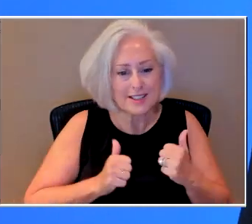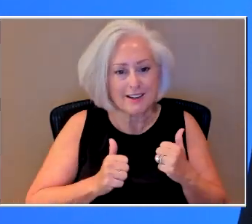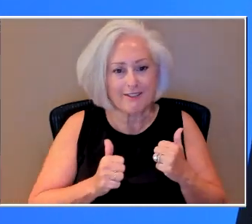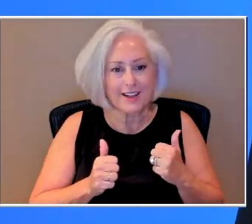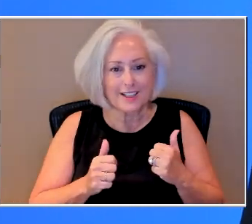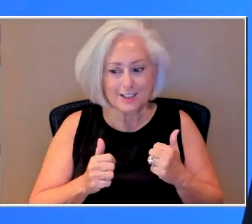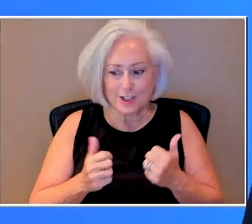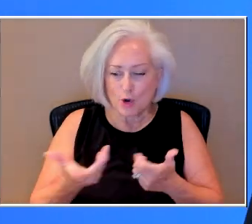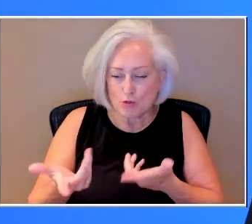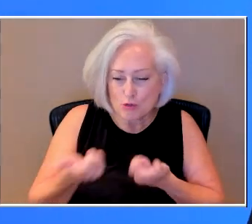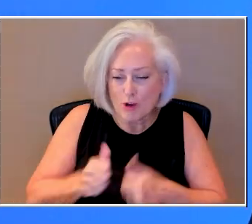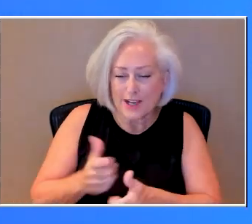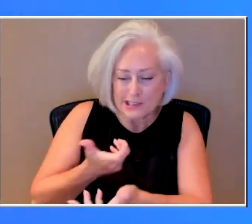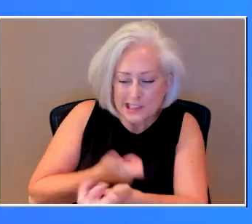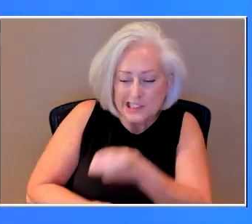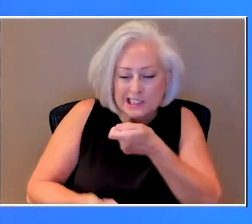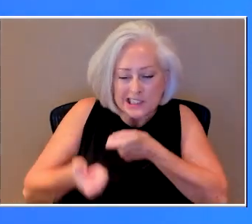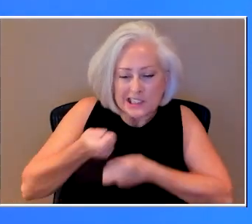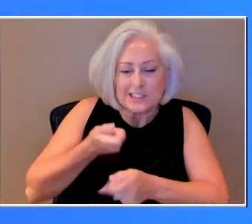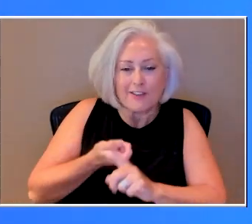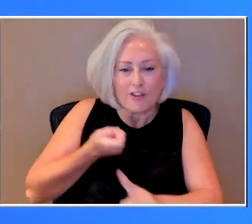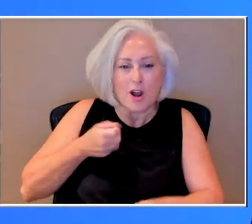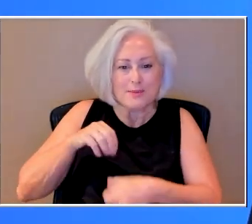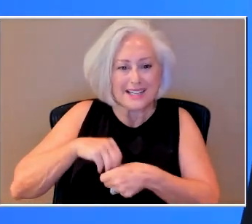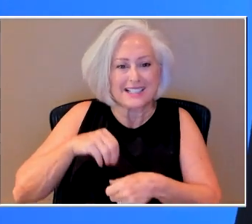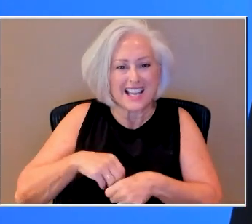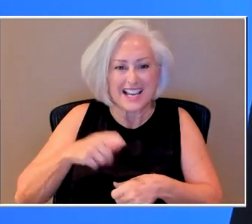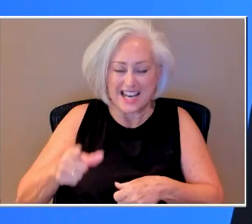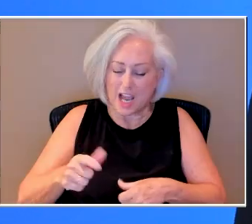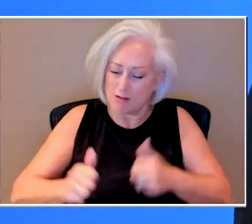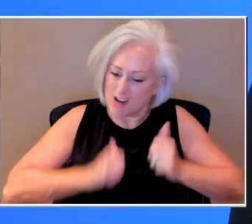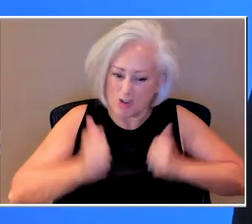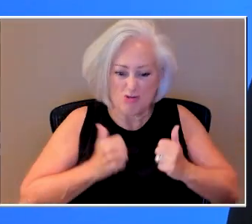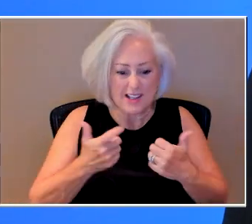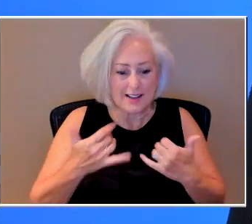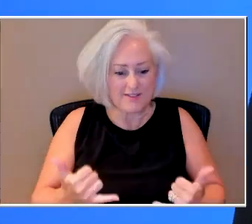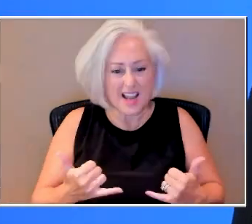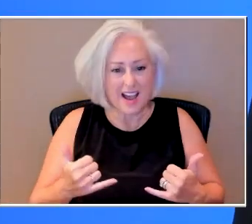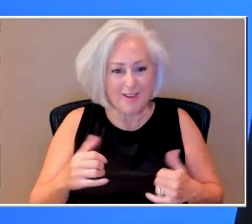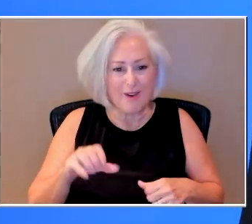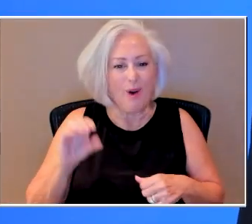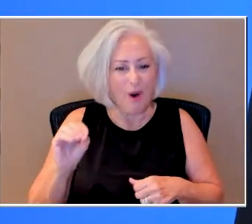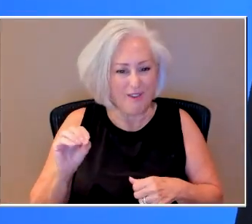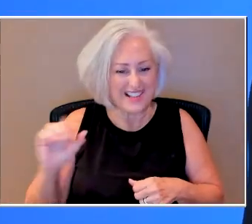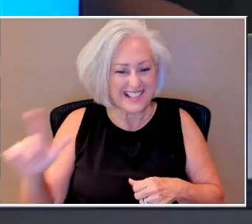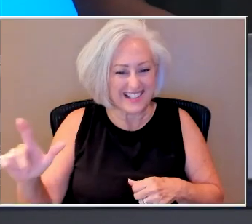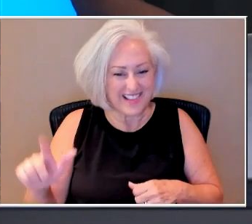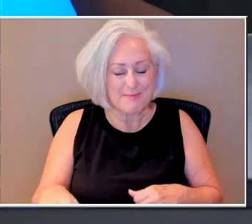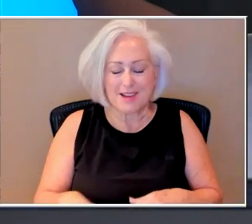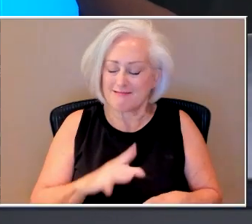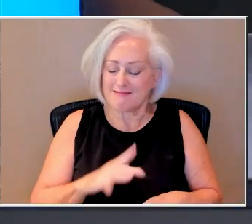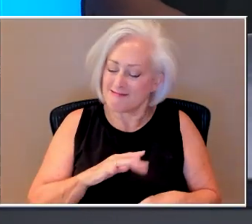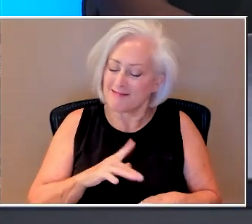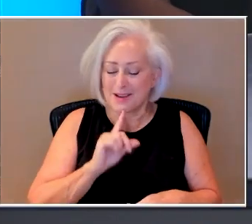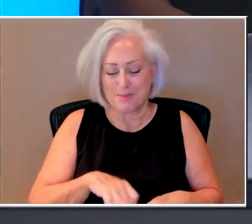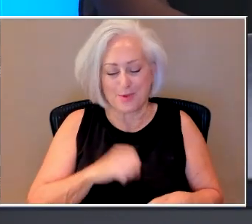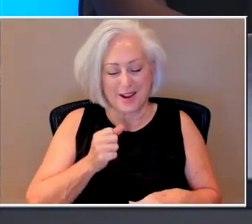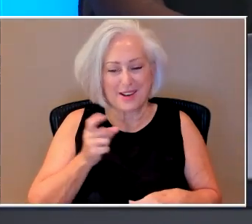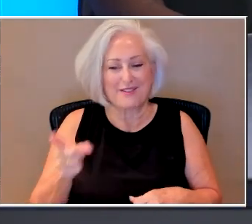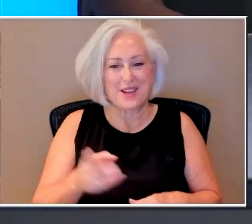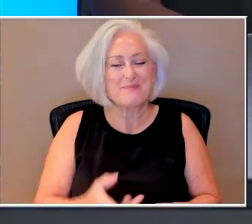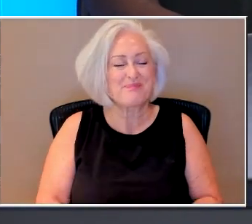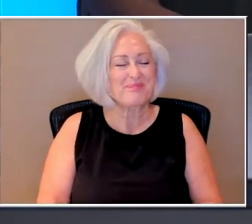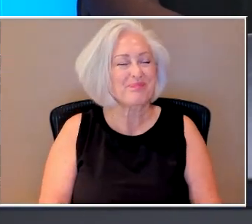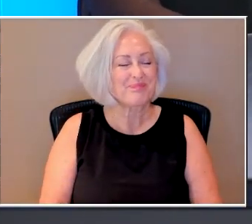him, and now he's like one of the most aggressive guys on his offensive lineman. And I'm like, I'm very proud about that. I bet you. Yeah, he's been a challenge for you. That's great. Yes. Let's